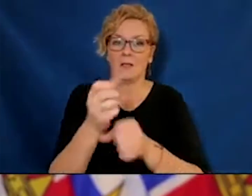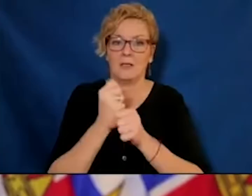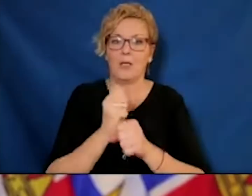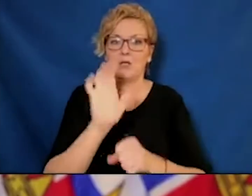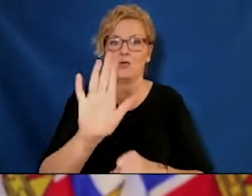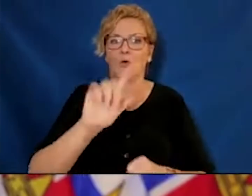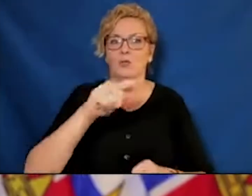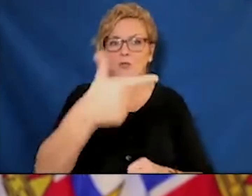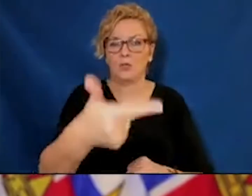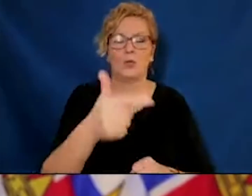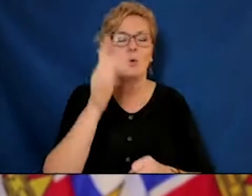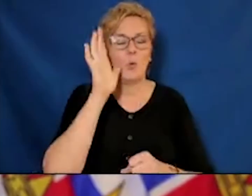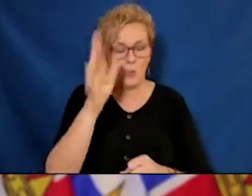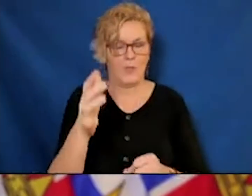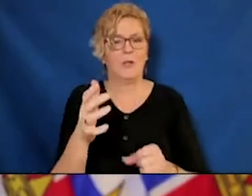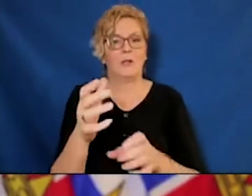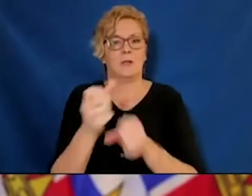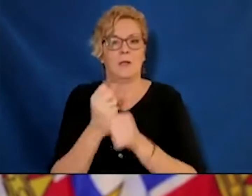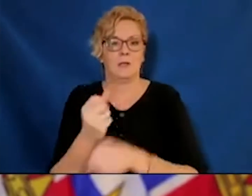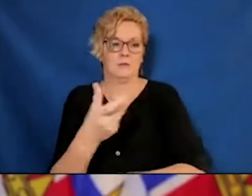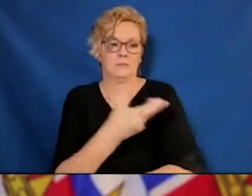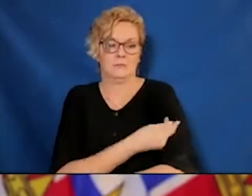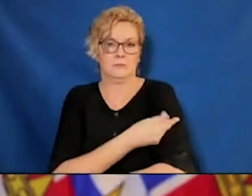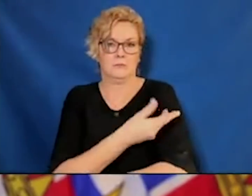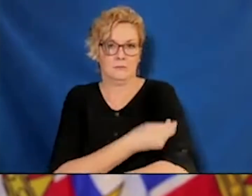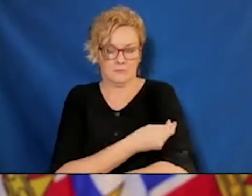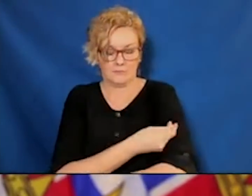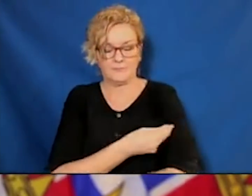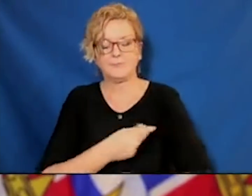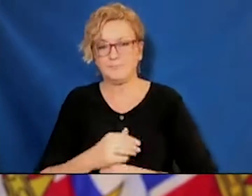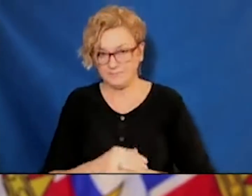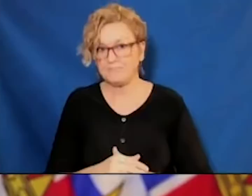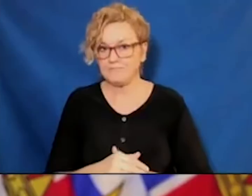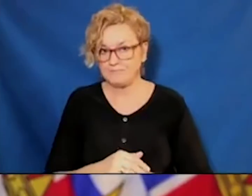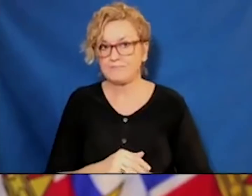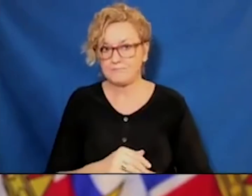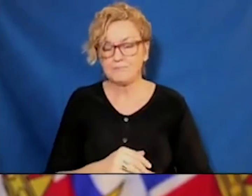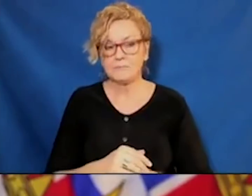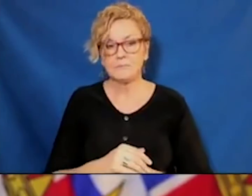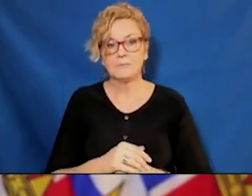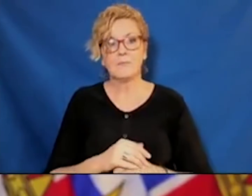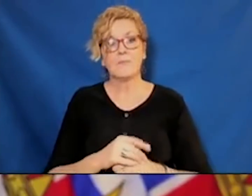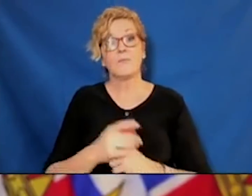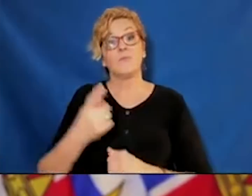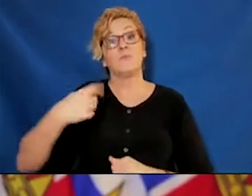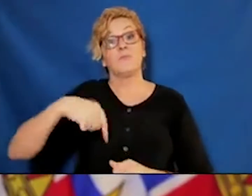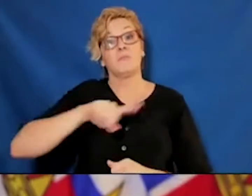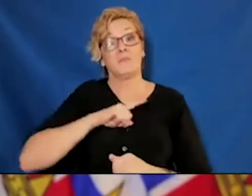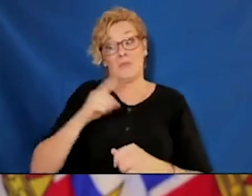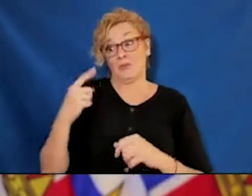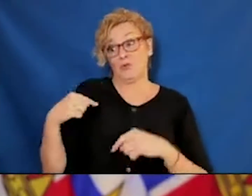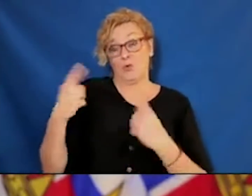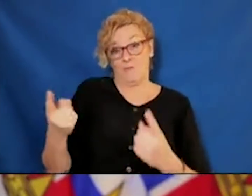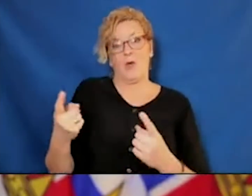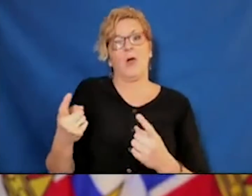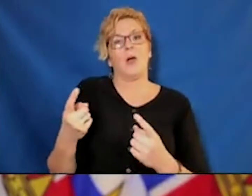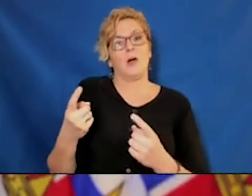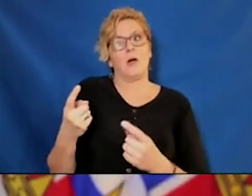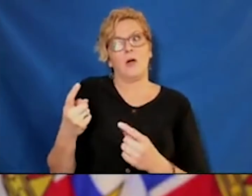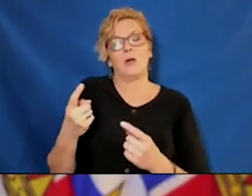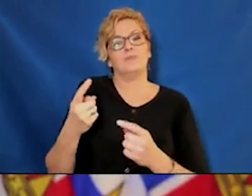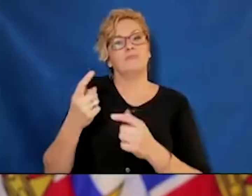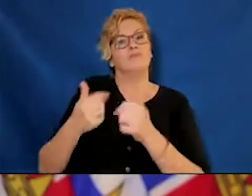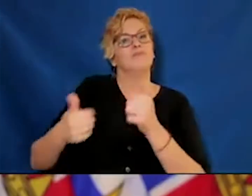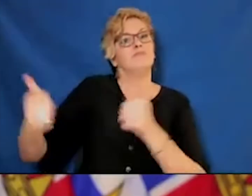March, but we expect more vaccine and more vaccines to be approved for use come March. And